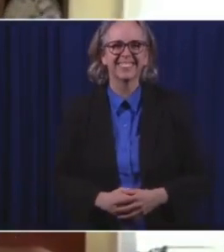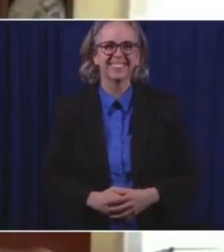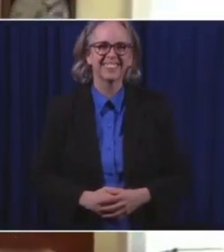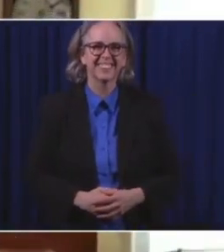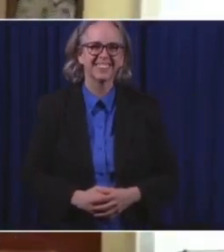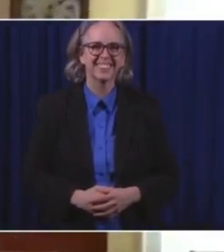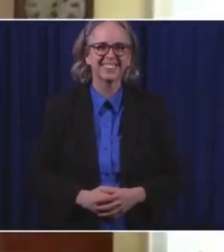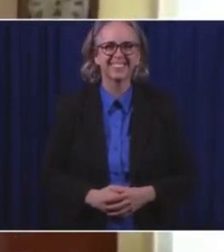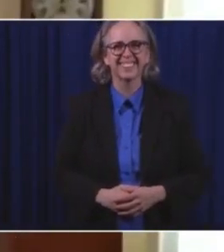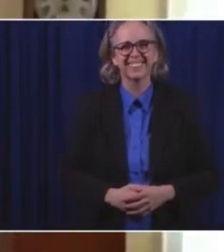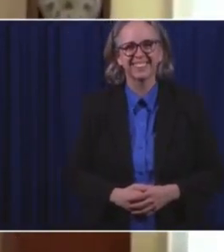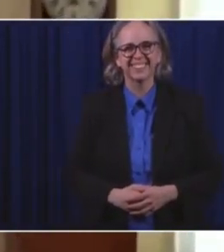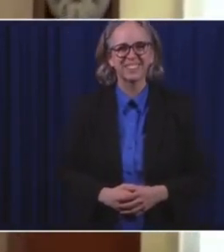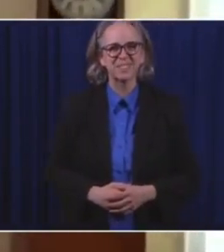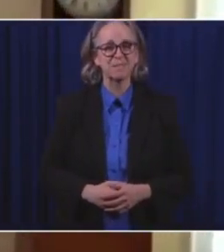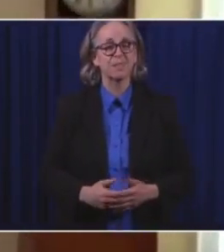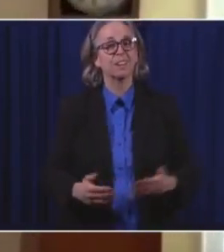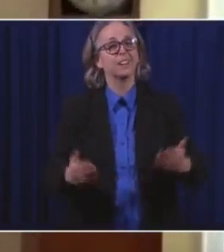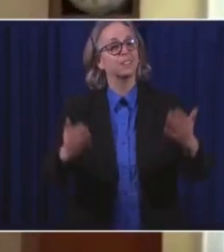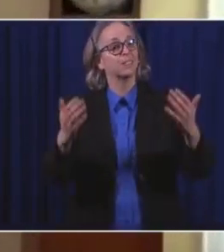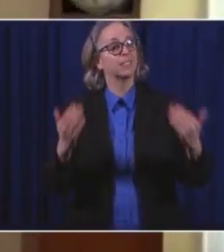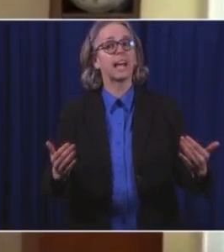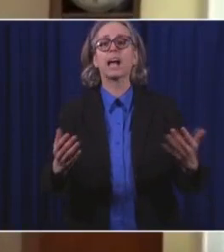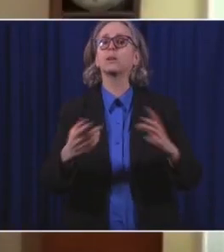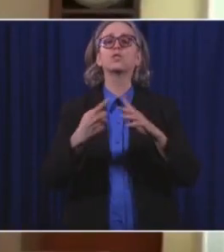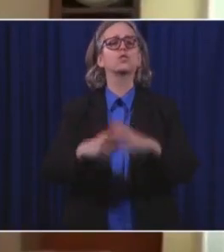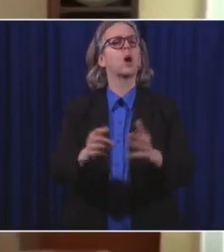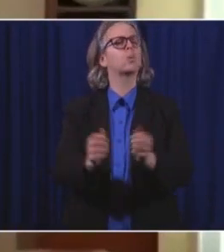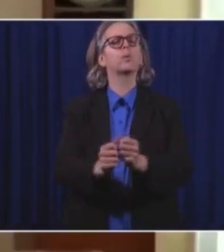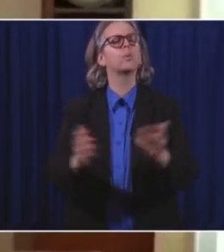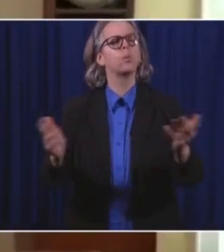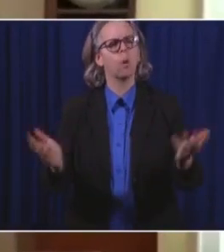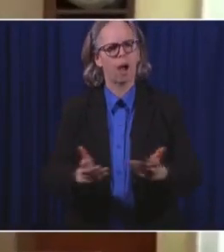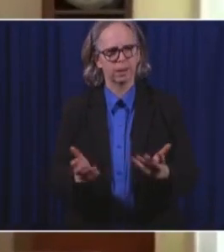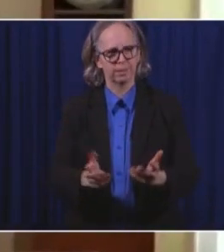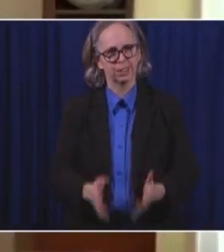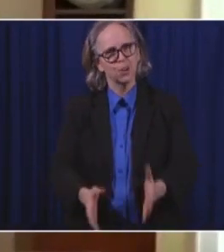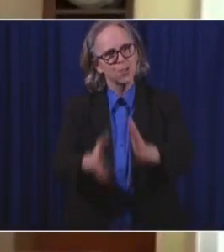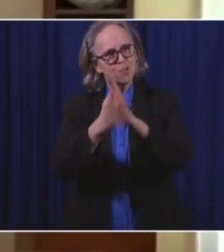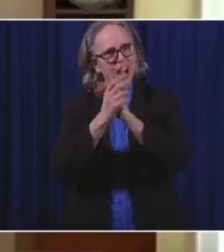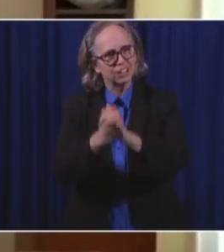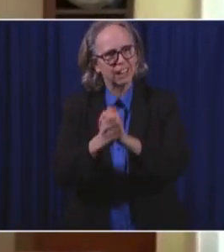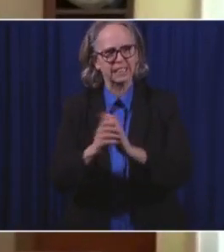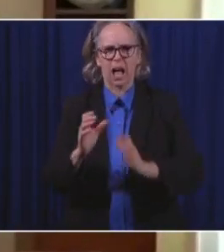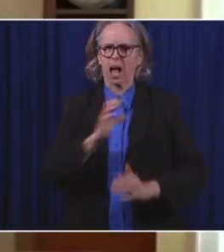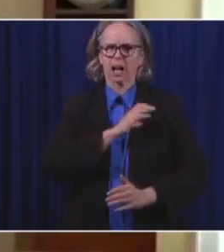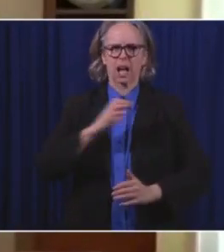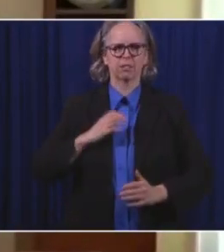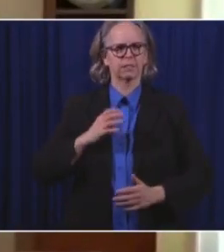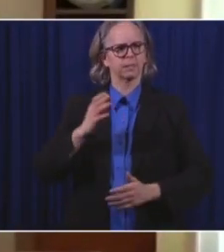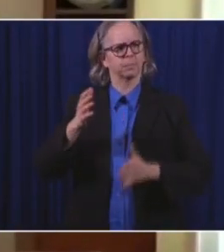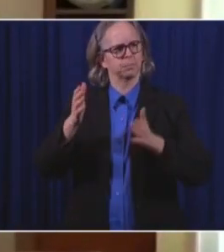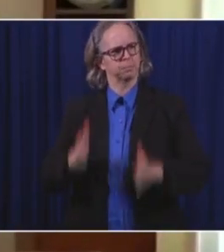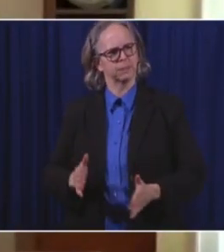Today, I would like to start by congratulating Congresswoman Marcia Fudge on her nomination